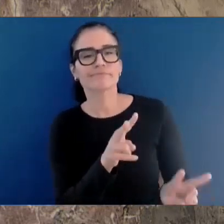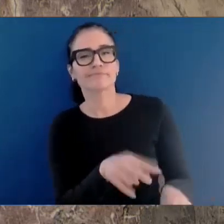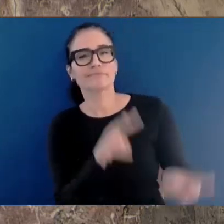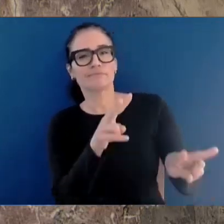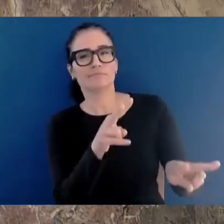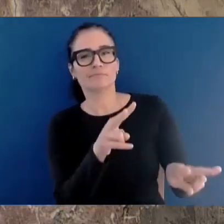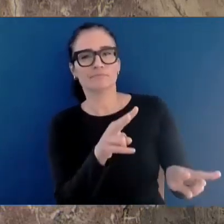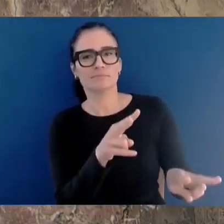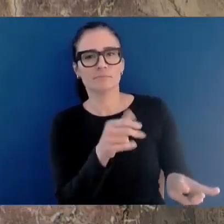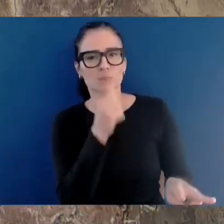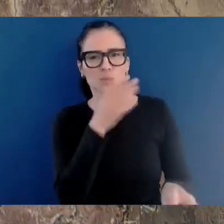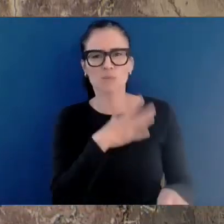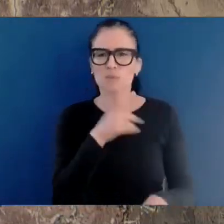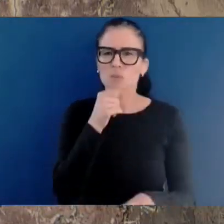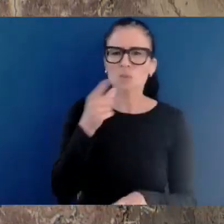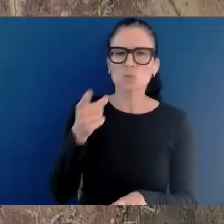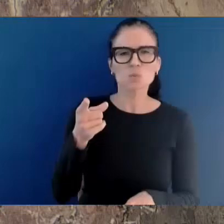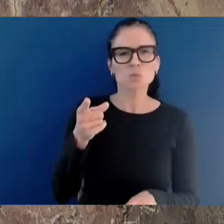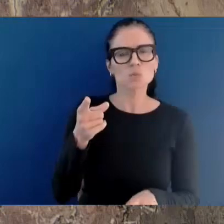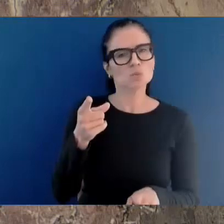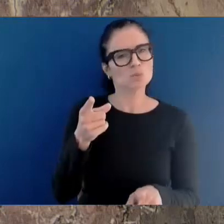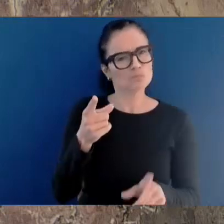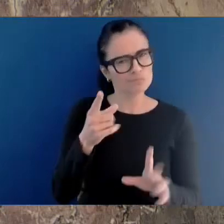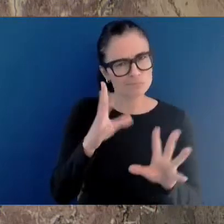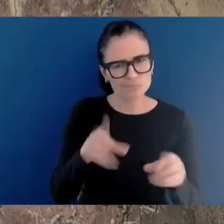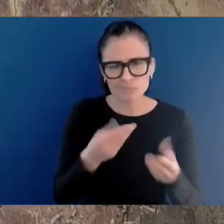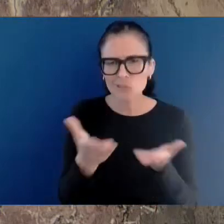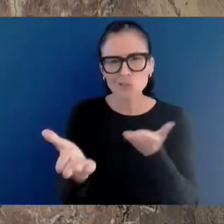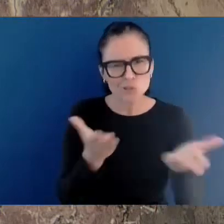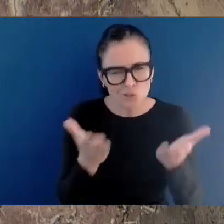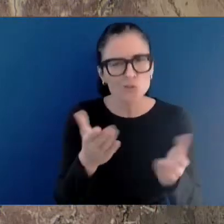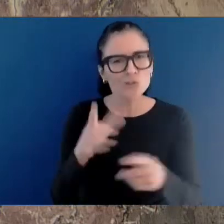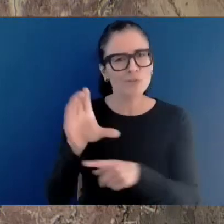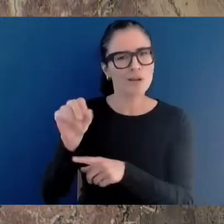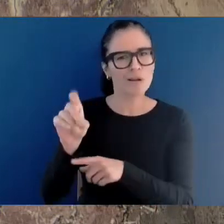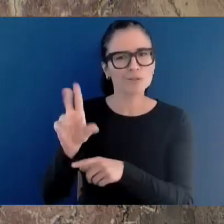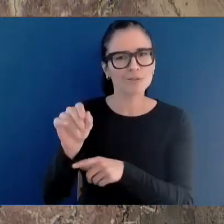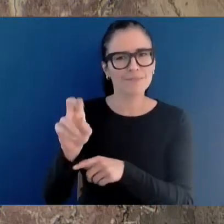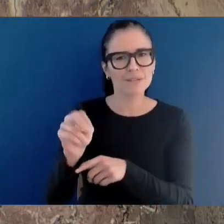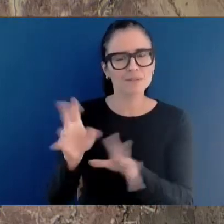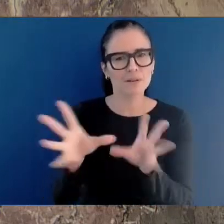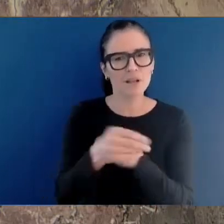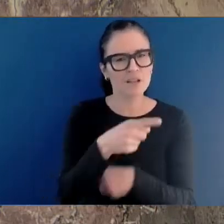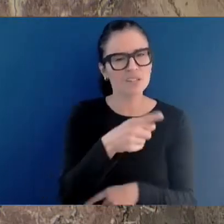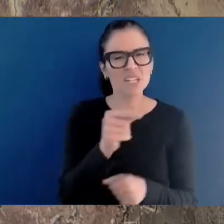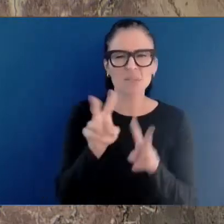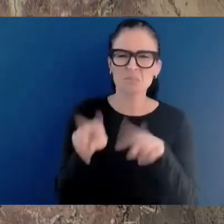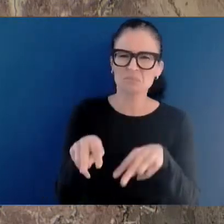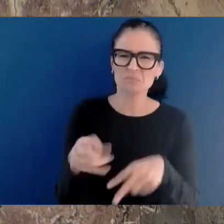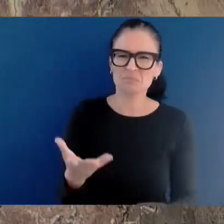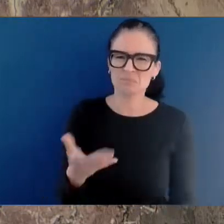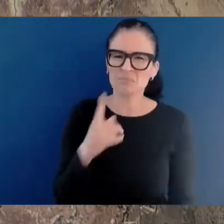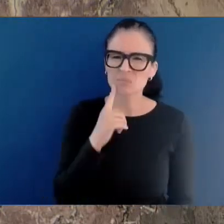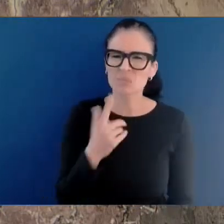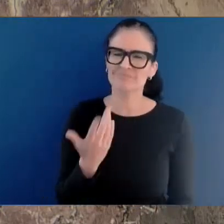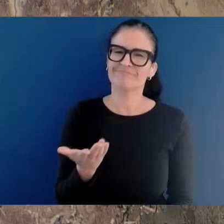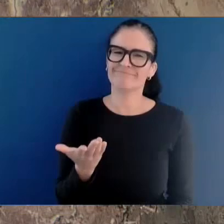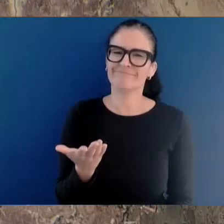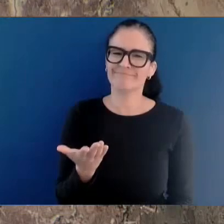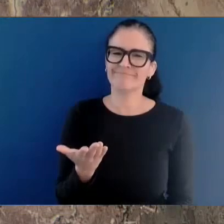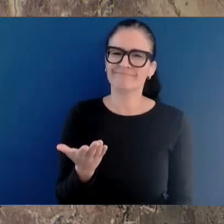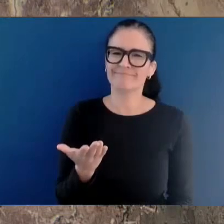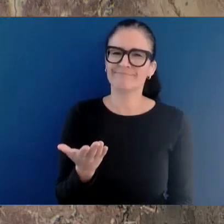by communities, protecting wildlife, and generally ensuring that